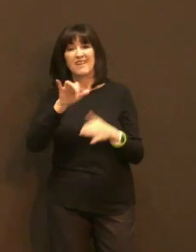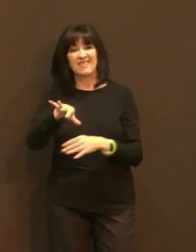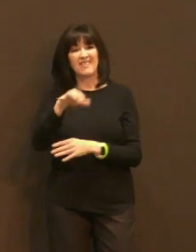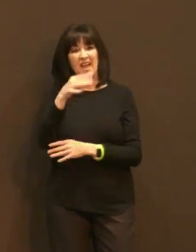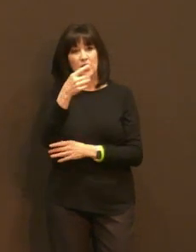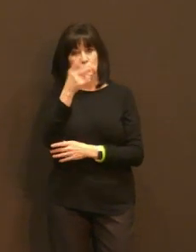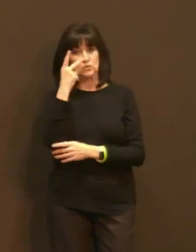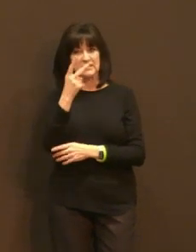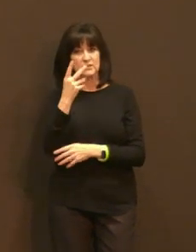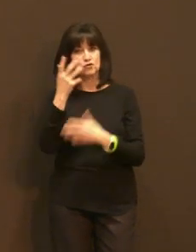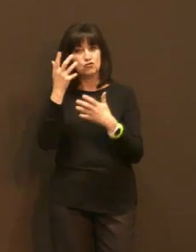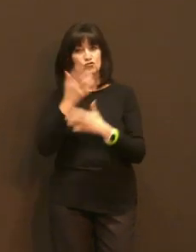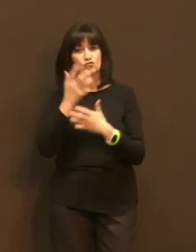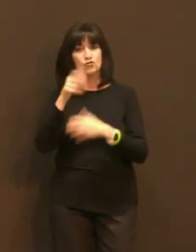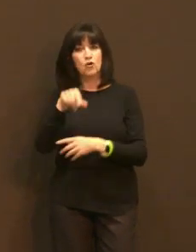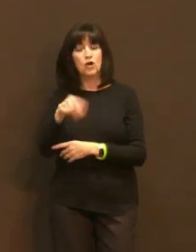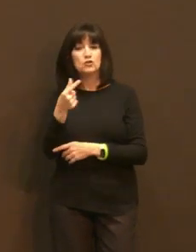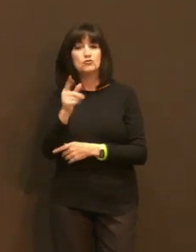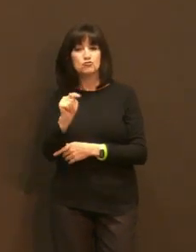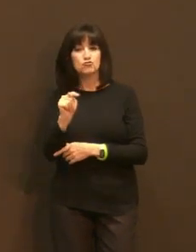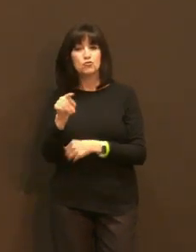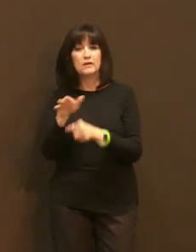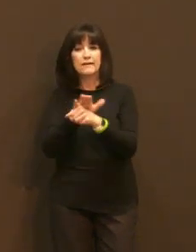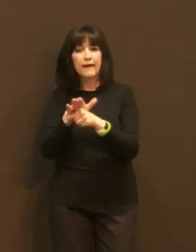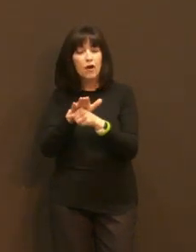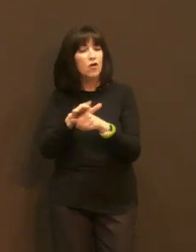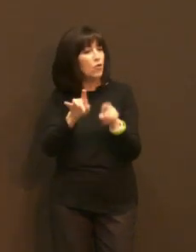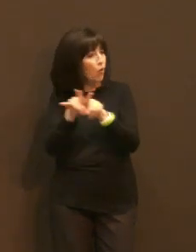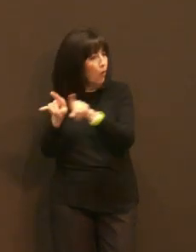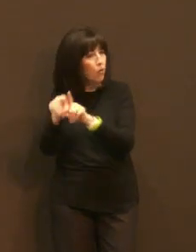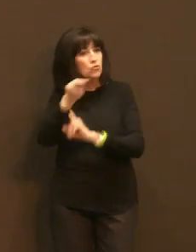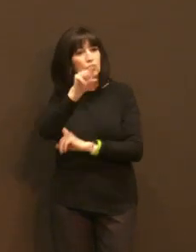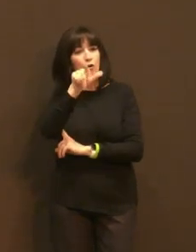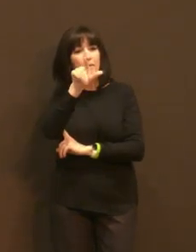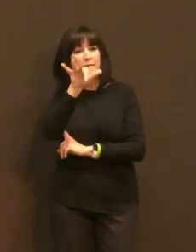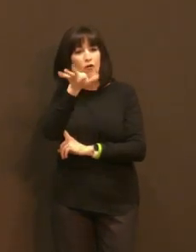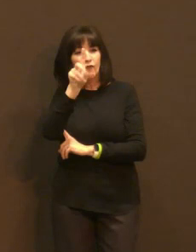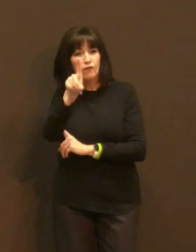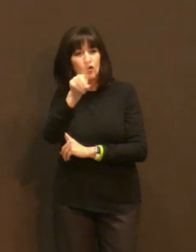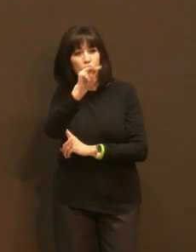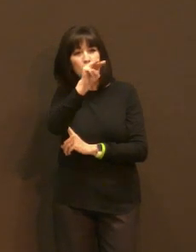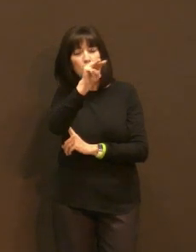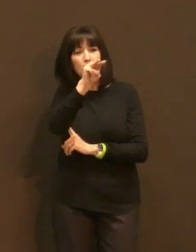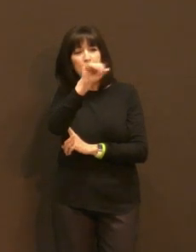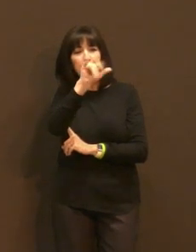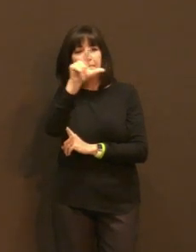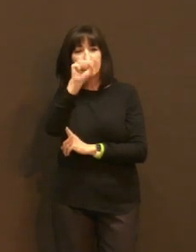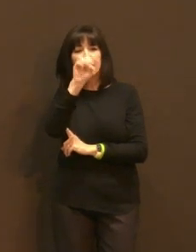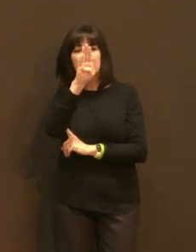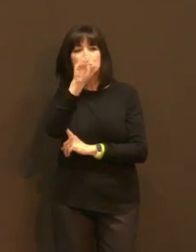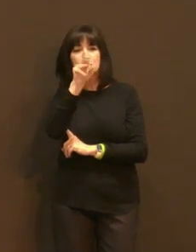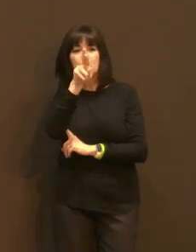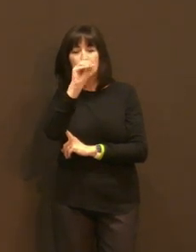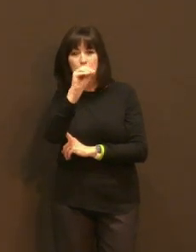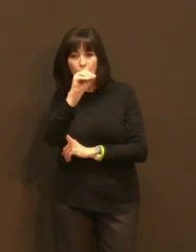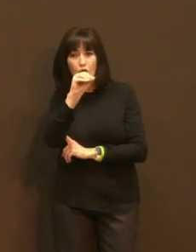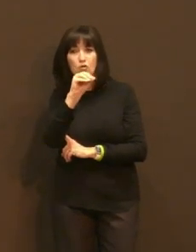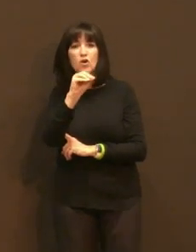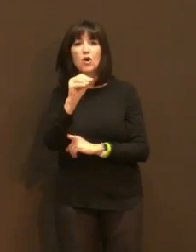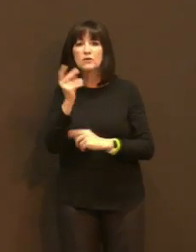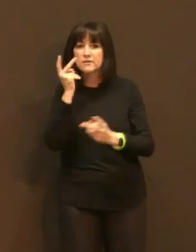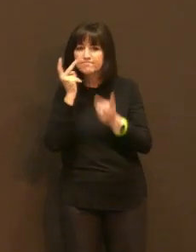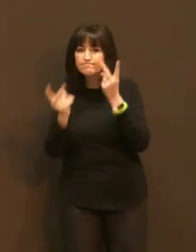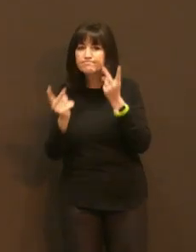Georgetown area, but also Milford and Millsboro. We are seeing more and more